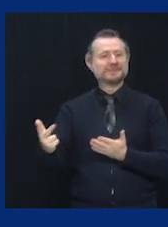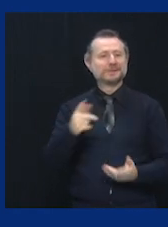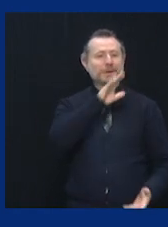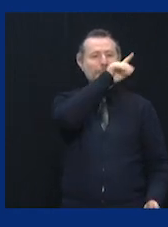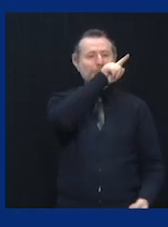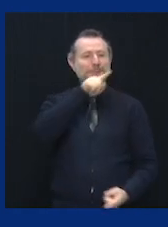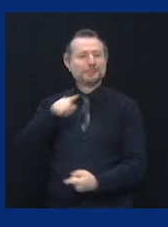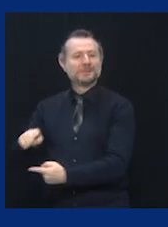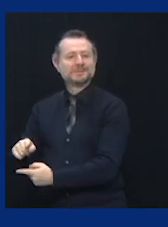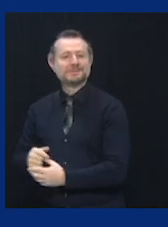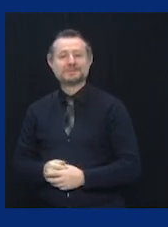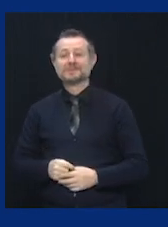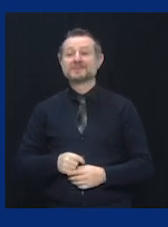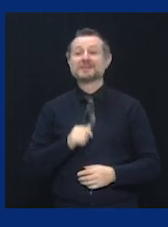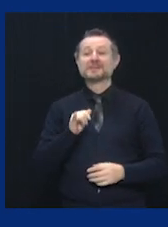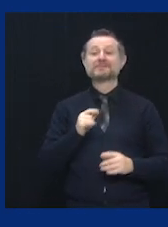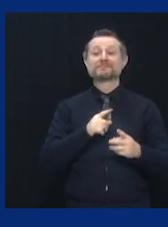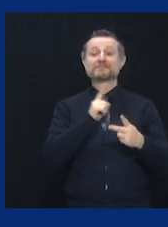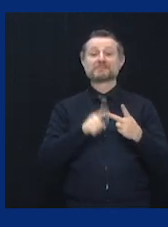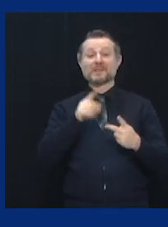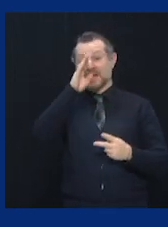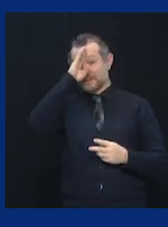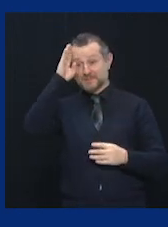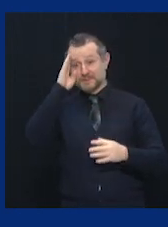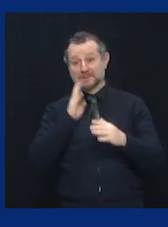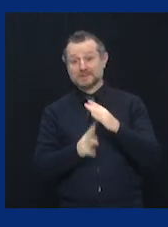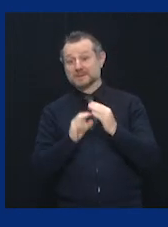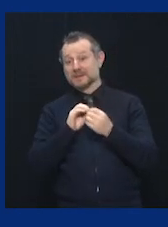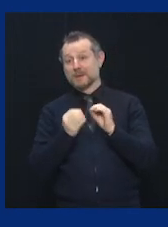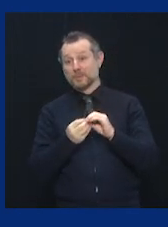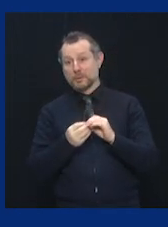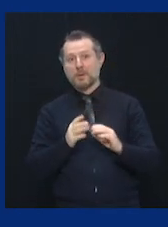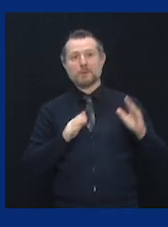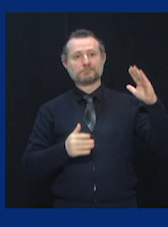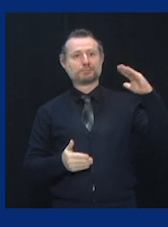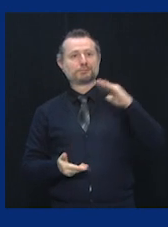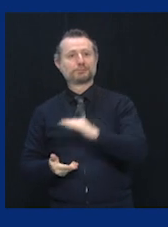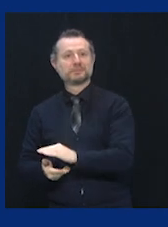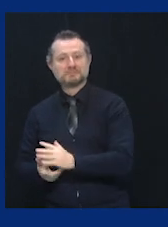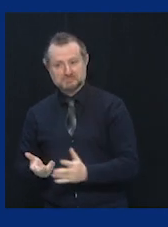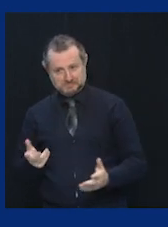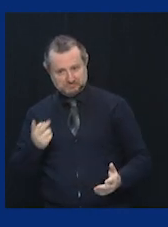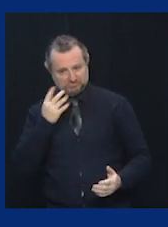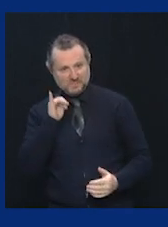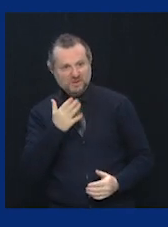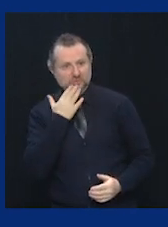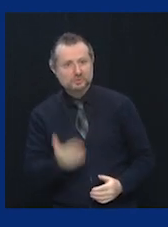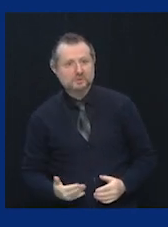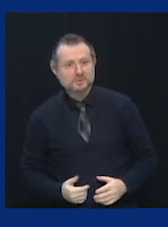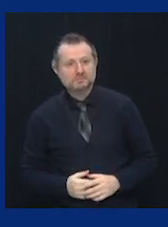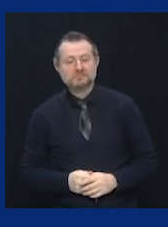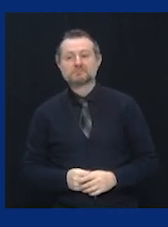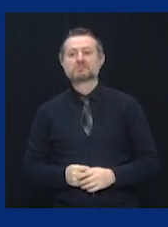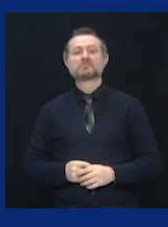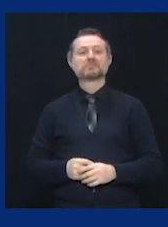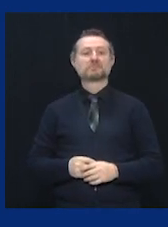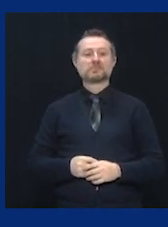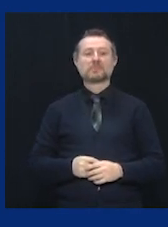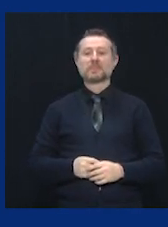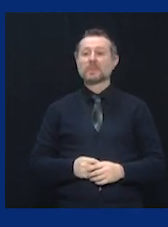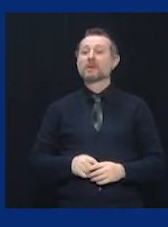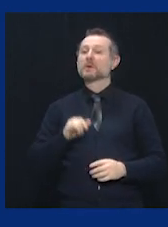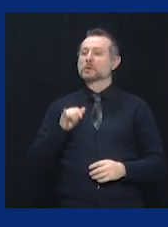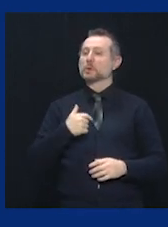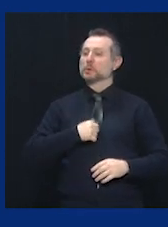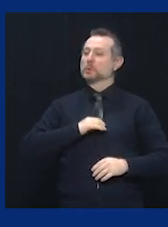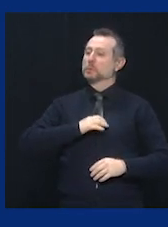the hospitalization number on decline, so that is also good. We wish nobody went into the